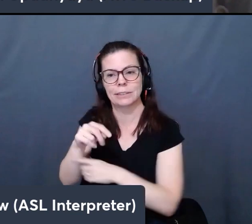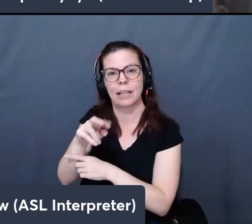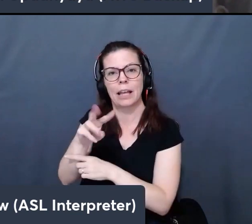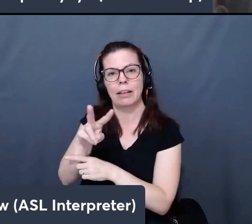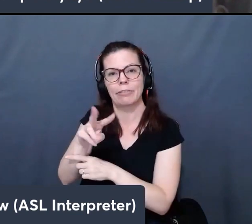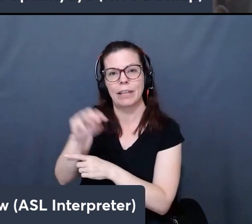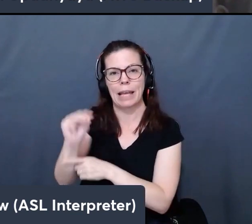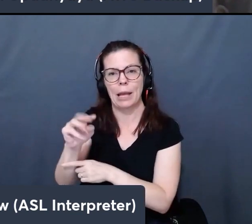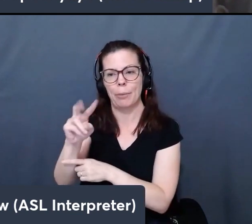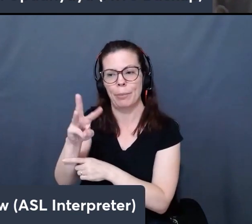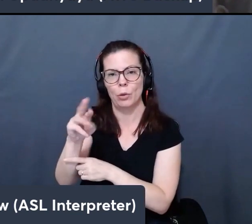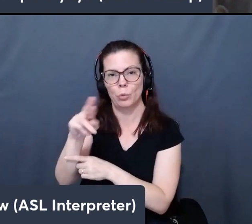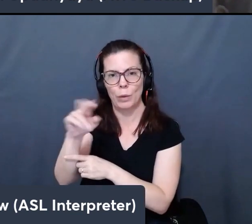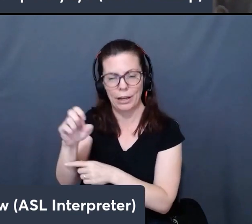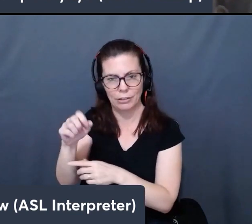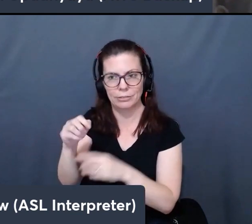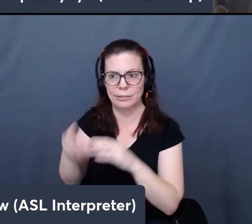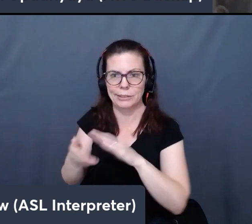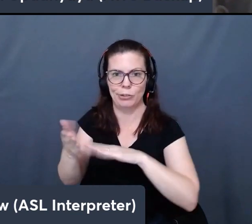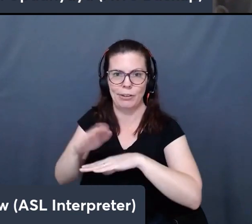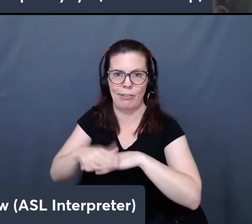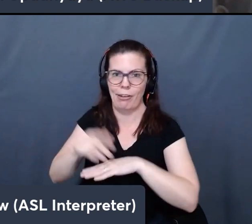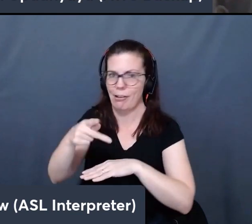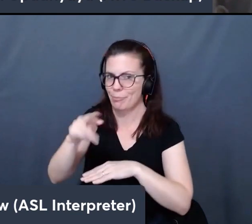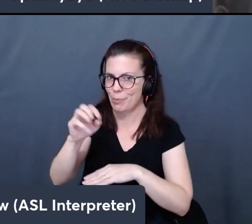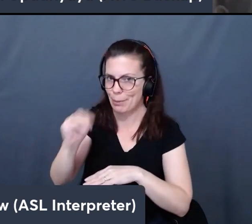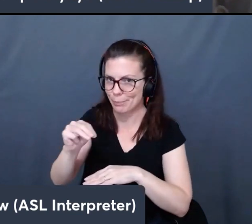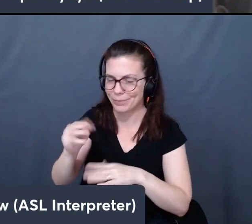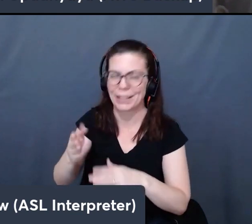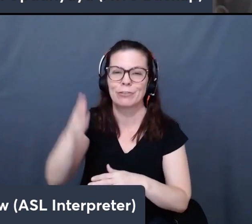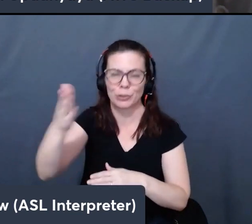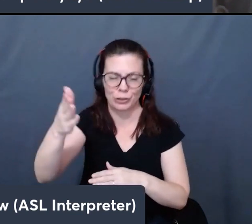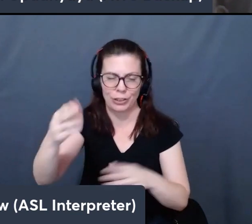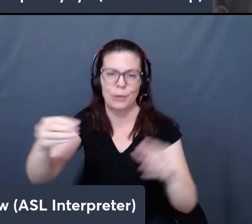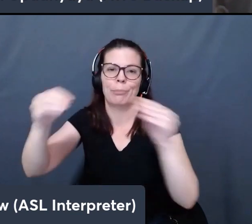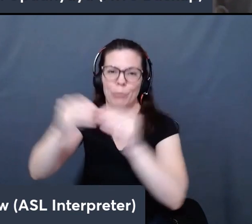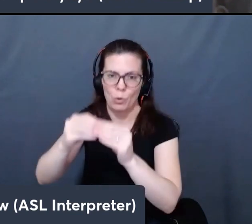on-prem. In future, we'll be doing a lot more in that space too.